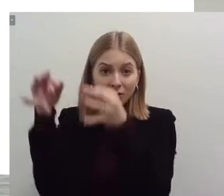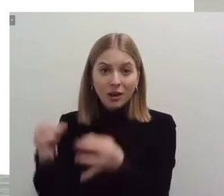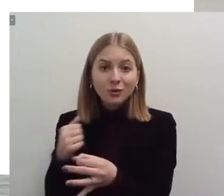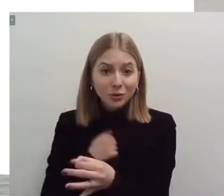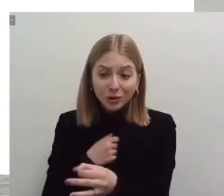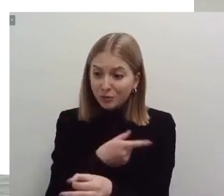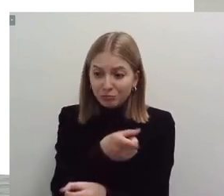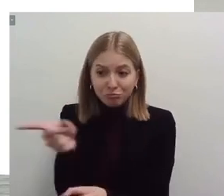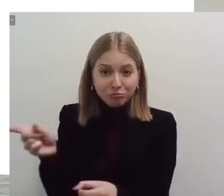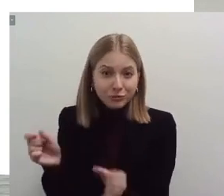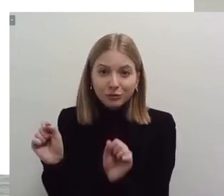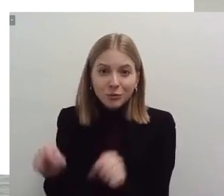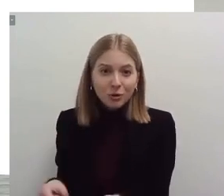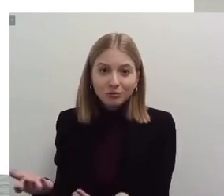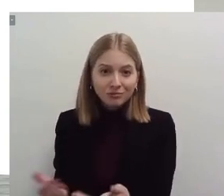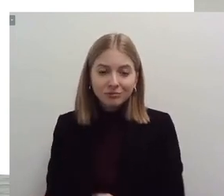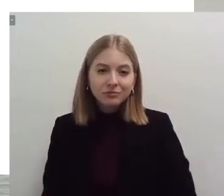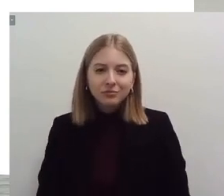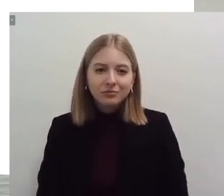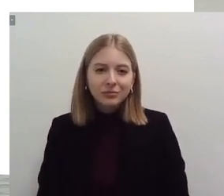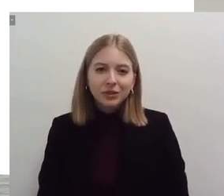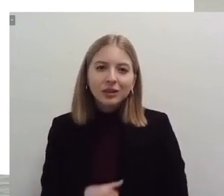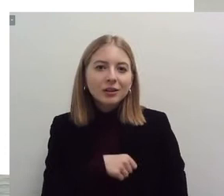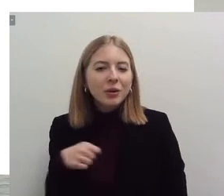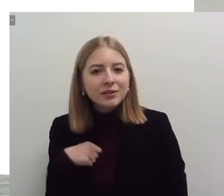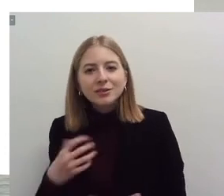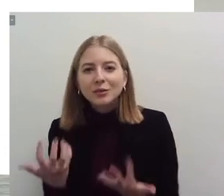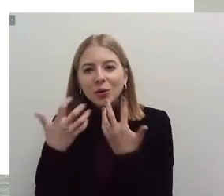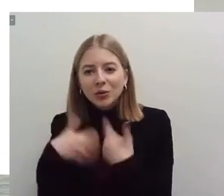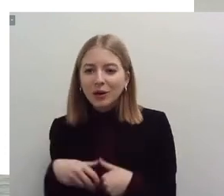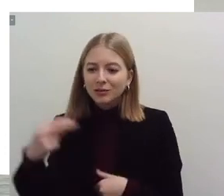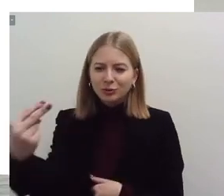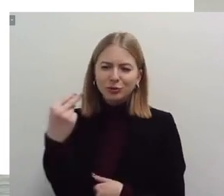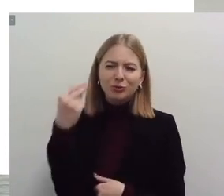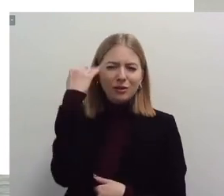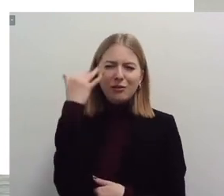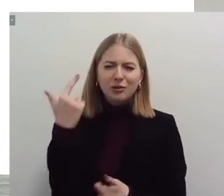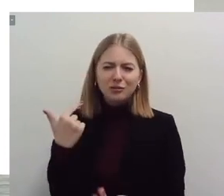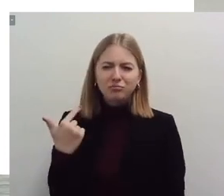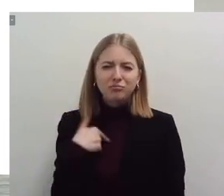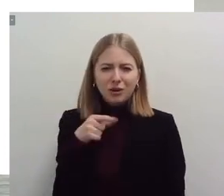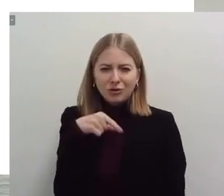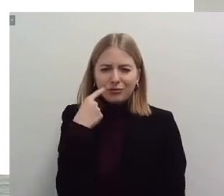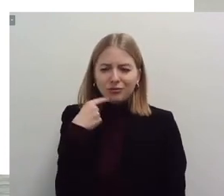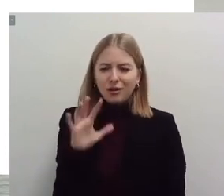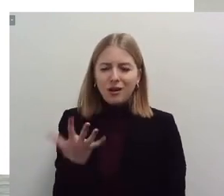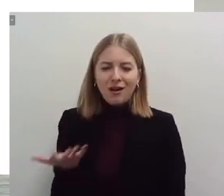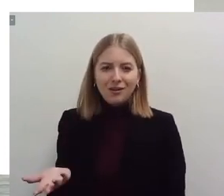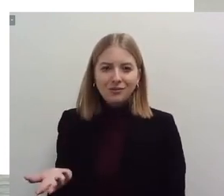at me wondering what we're talking about instead. So until then, I feel like we're not there.